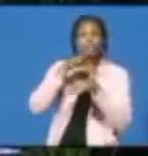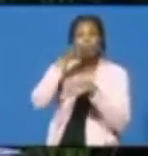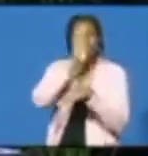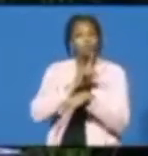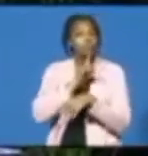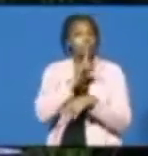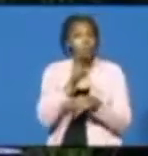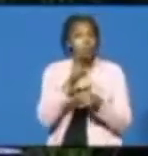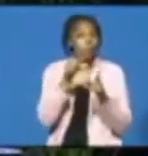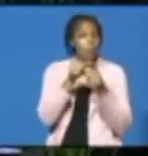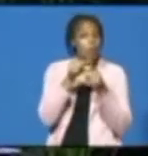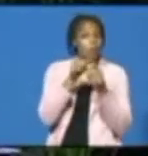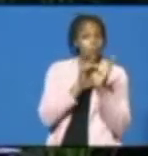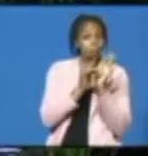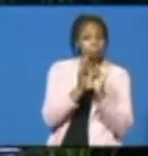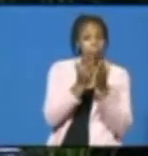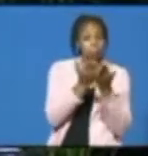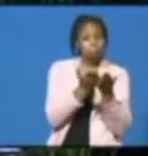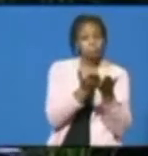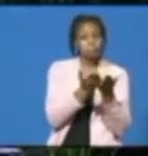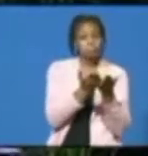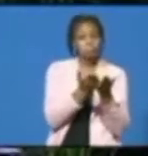God's word,